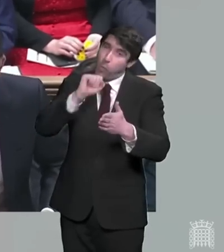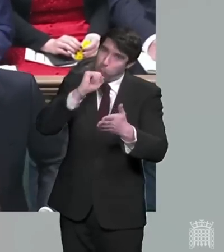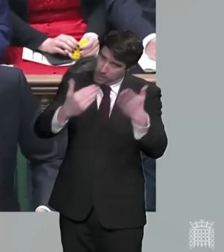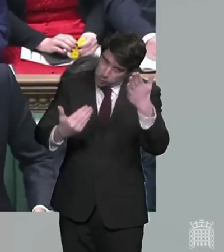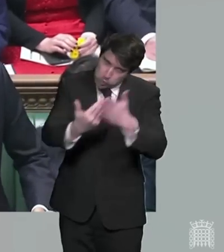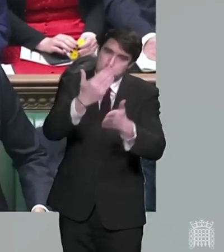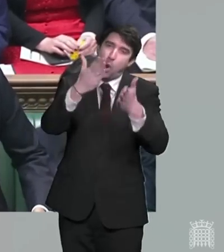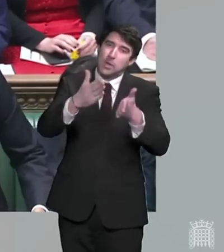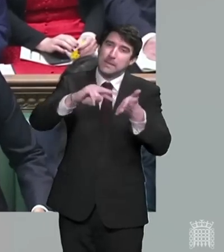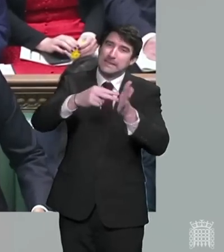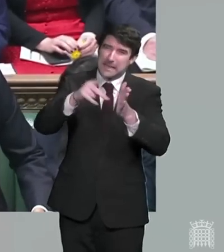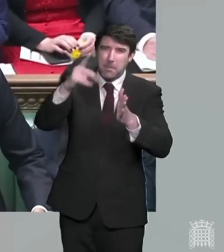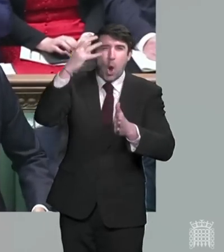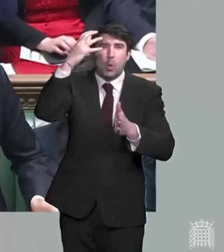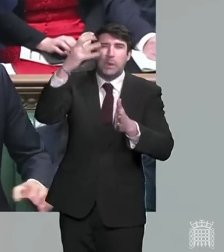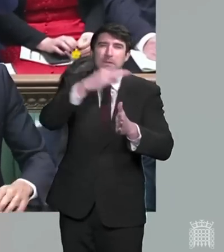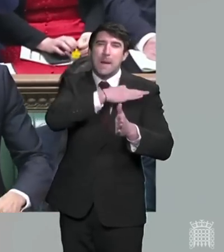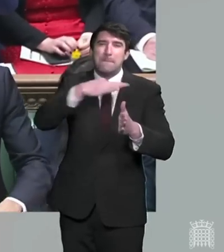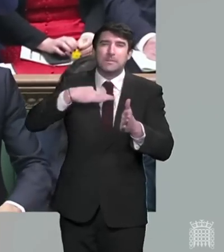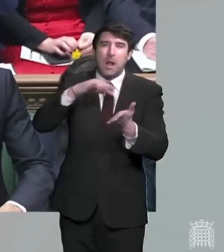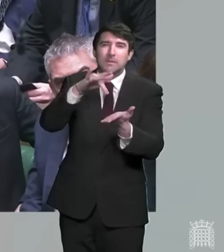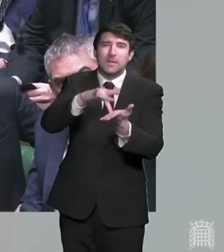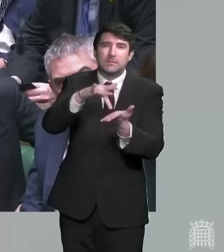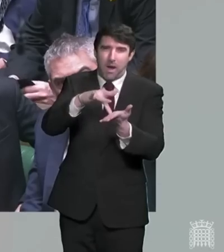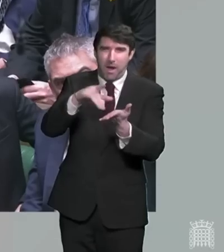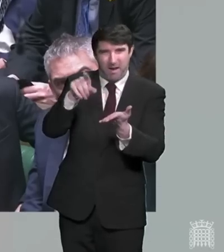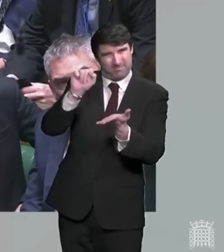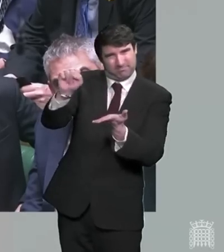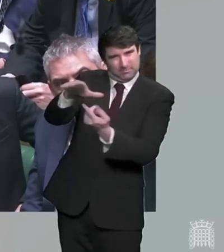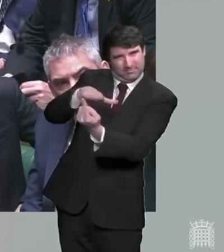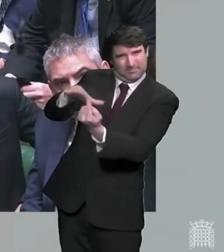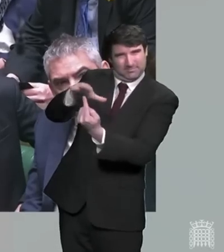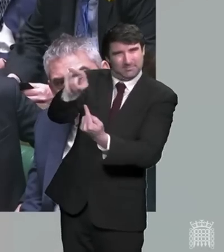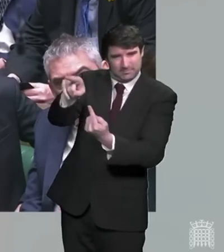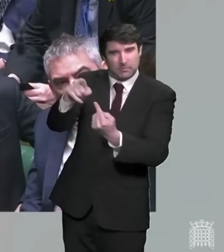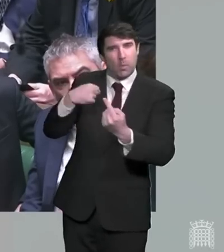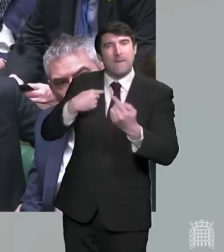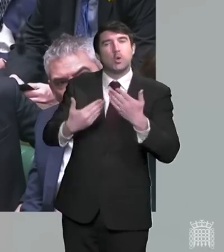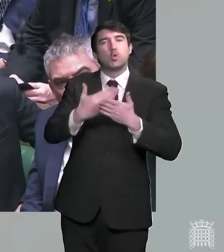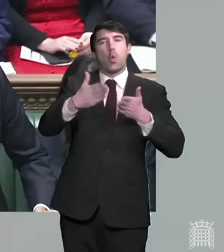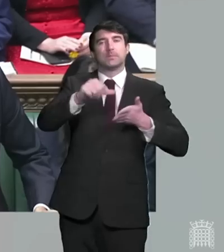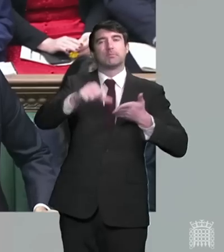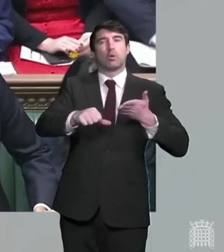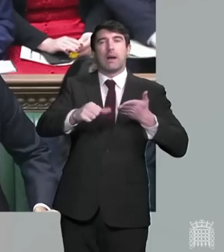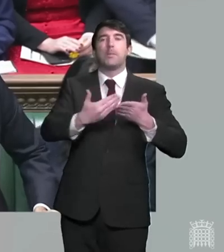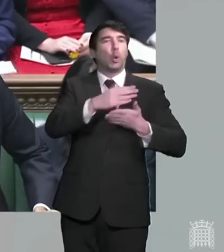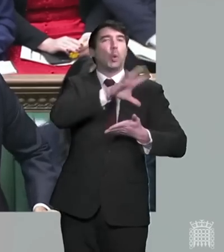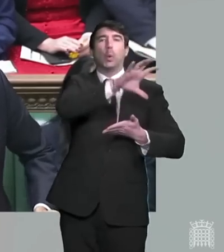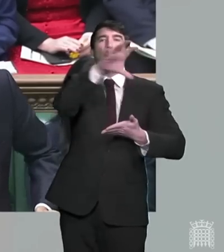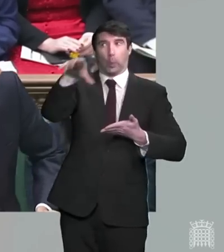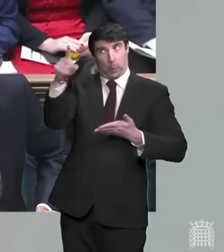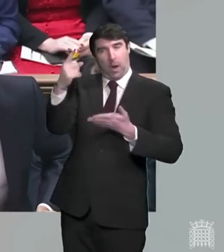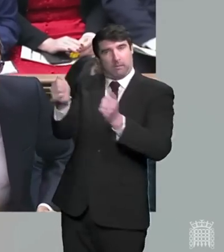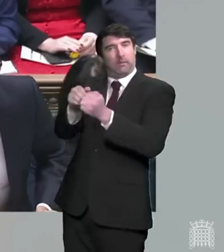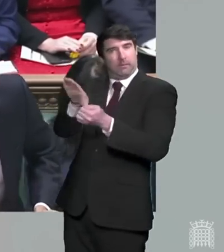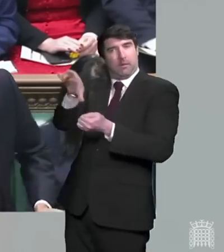hospital scheme at Queen's Medical Centre and City Hospital as part of our new hospital programme. I know that progress is being made, and I look forward to